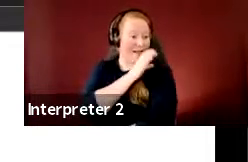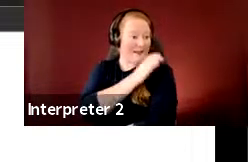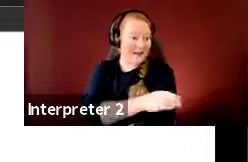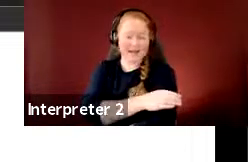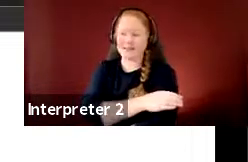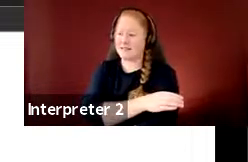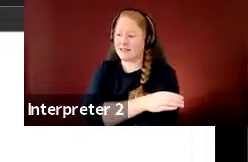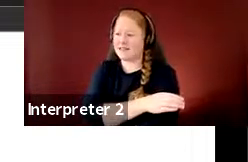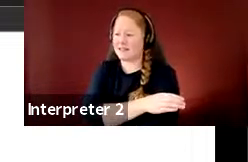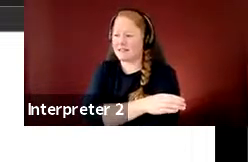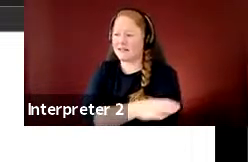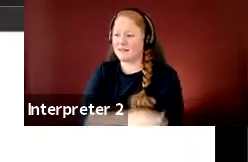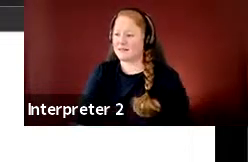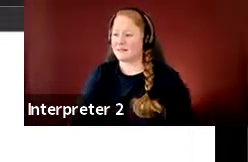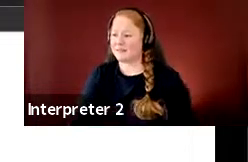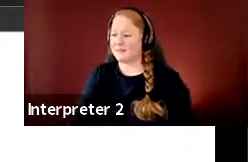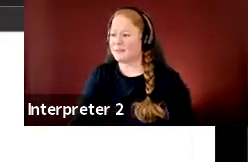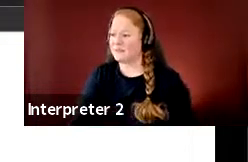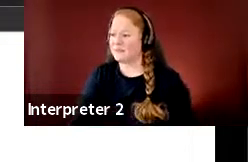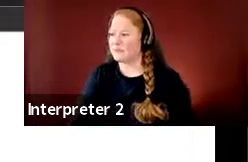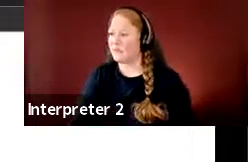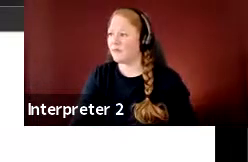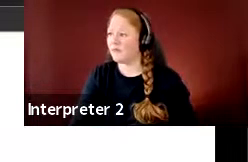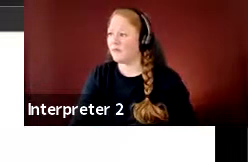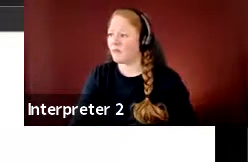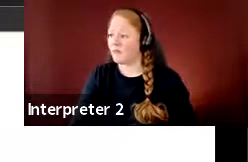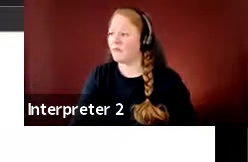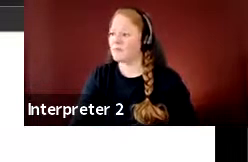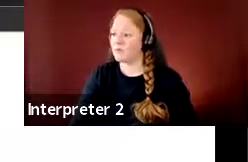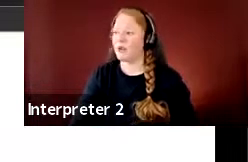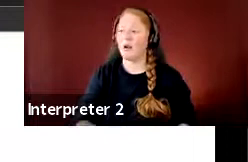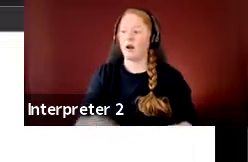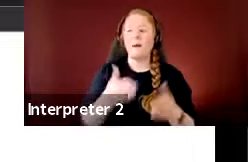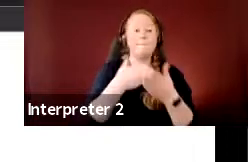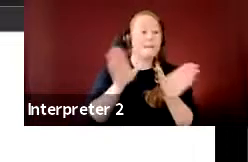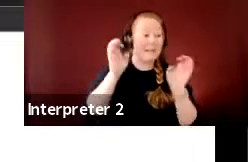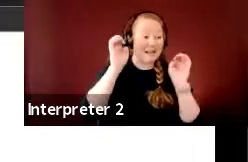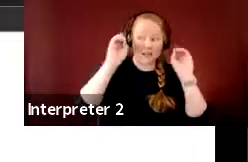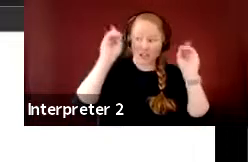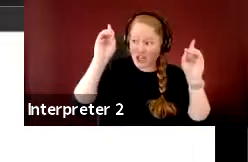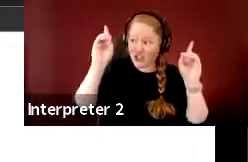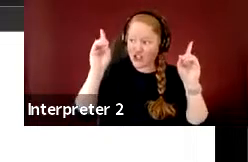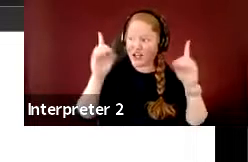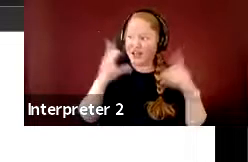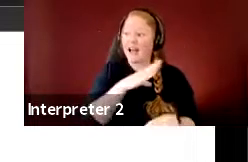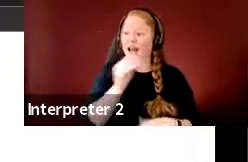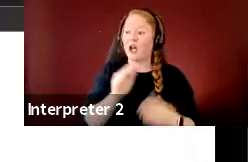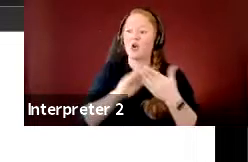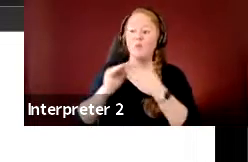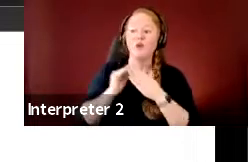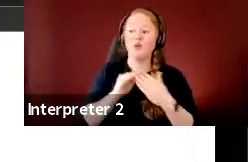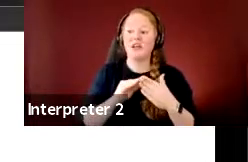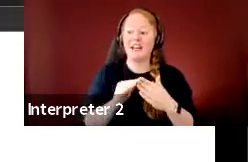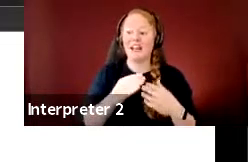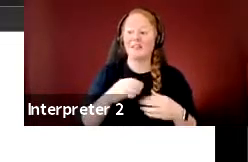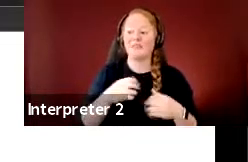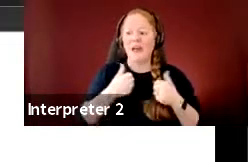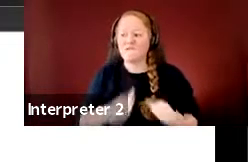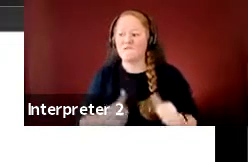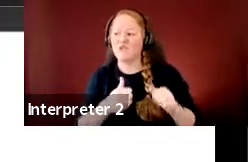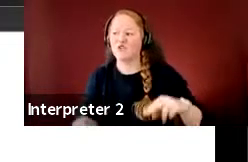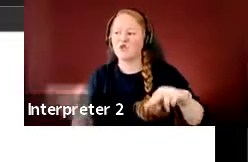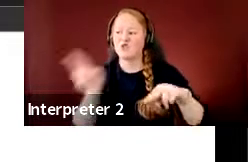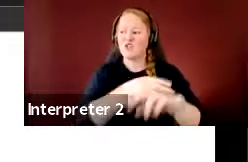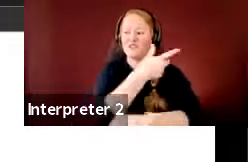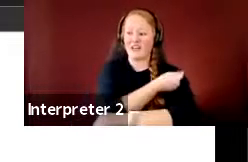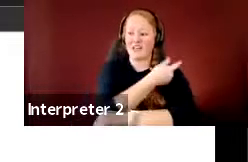increase vaccination rates in low-income communities, hiring community health workers and